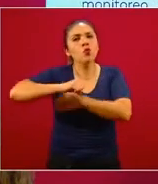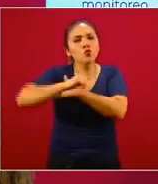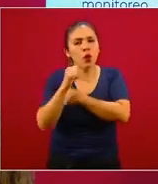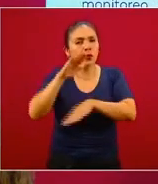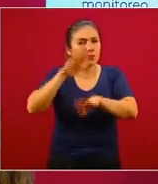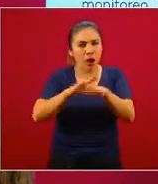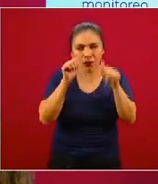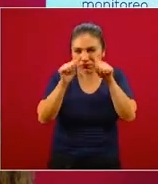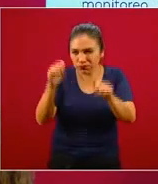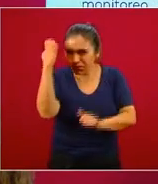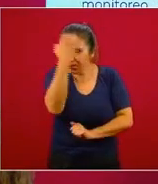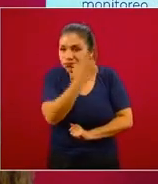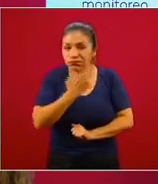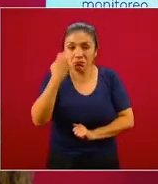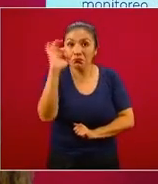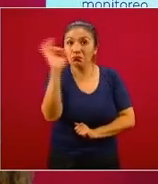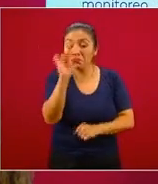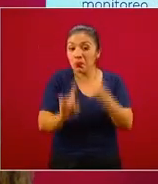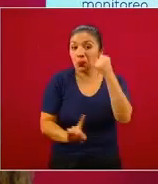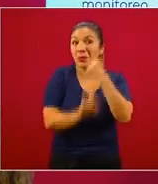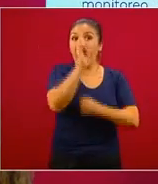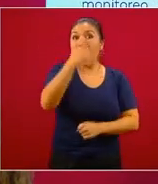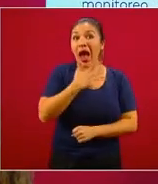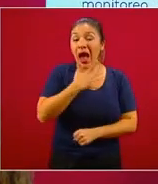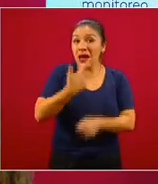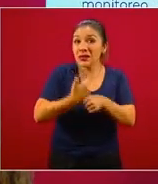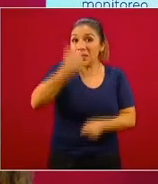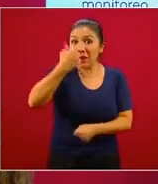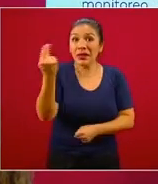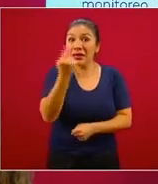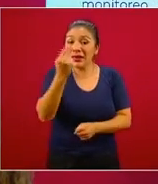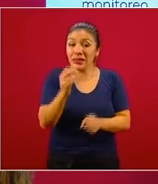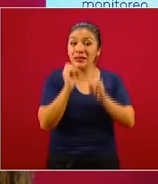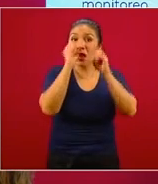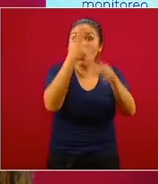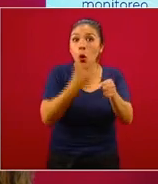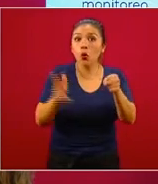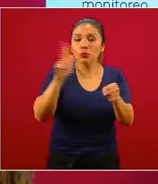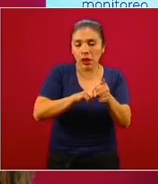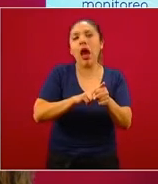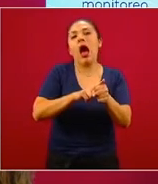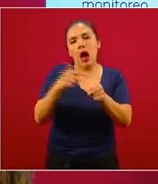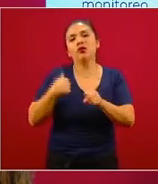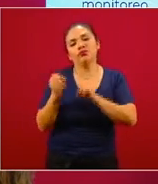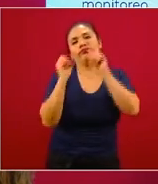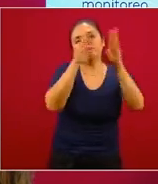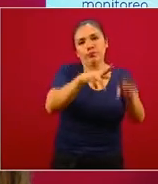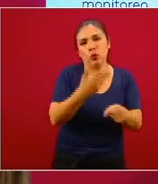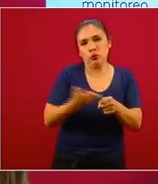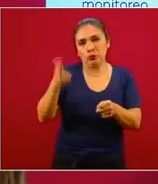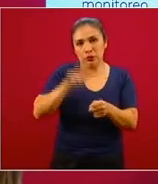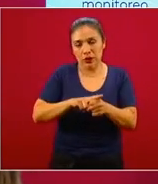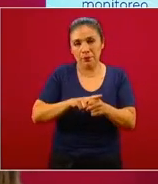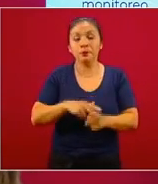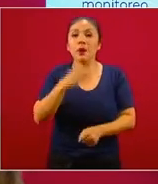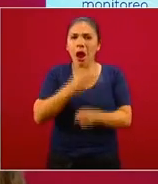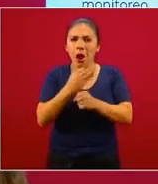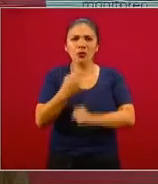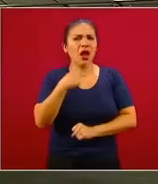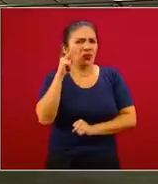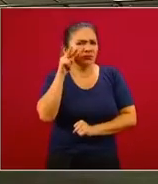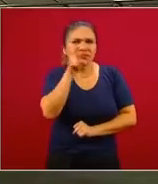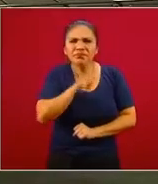them close observation and communicate with them. So it isn't a hospital, it is a place where we can observe